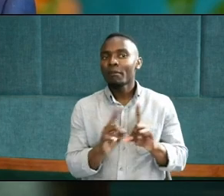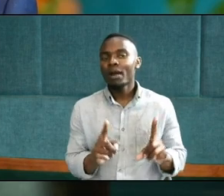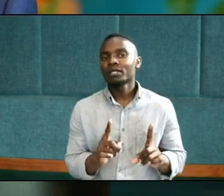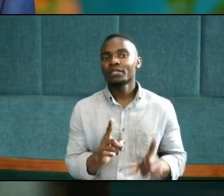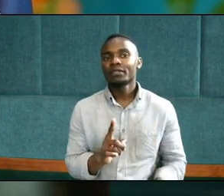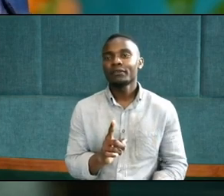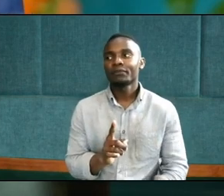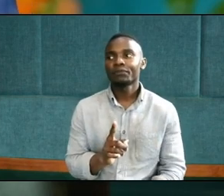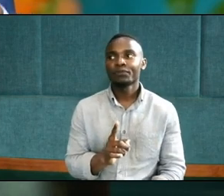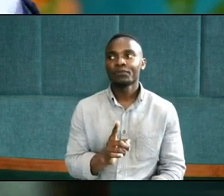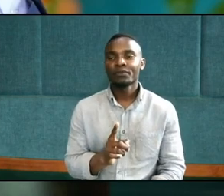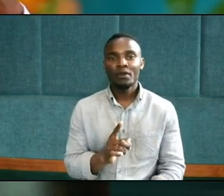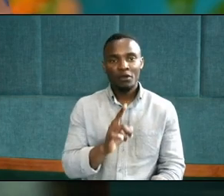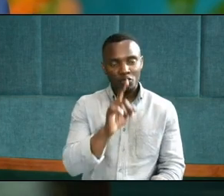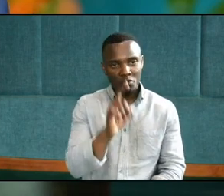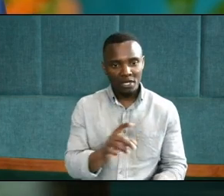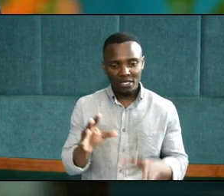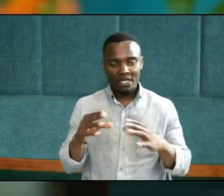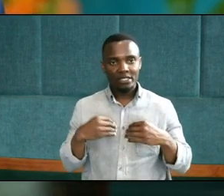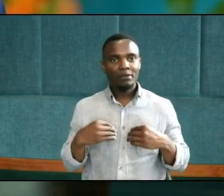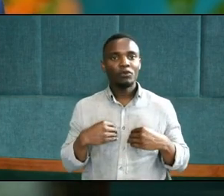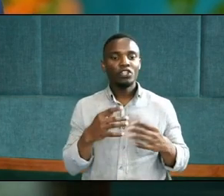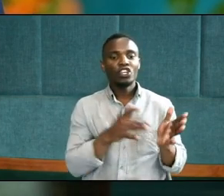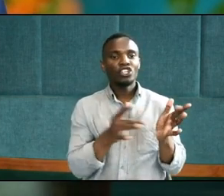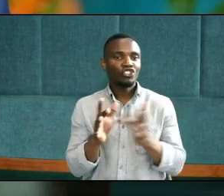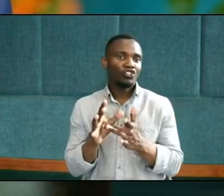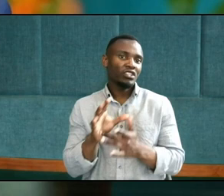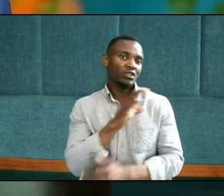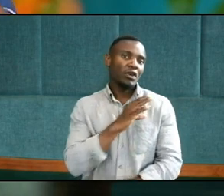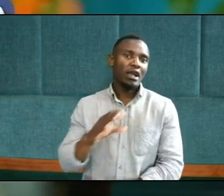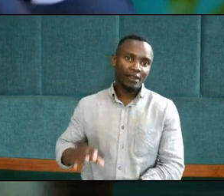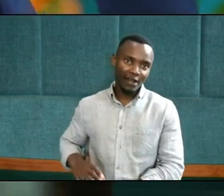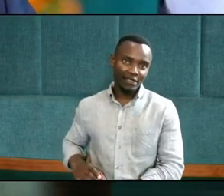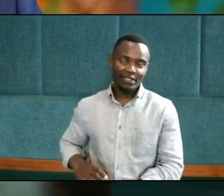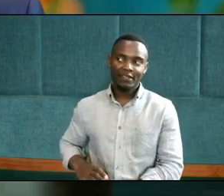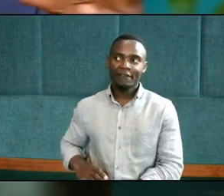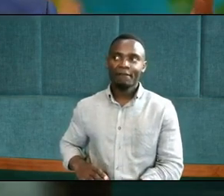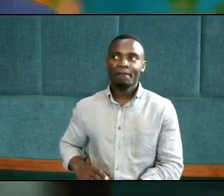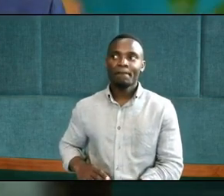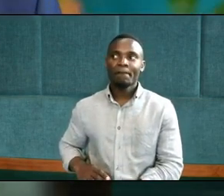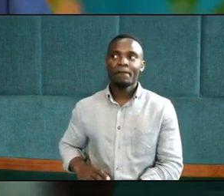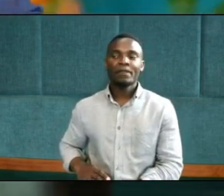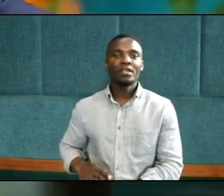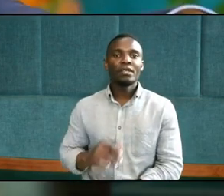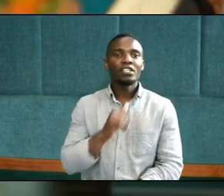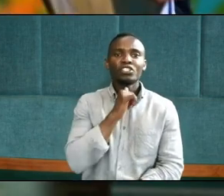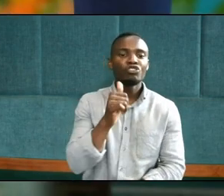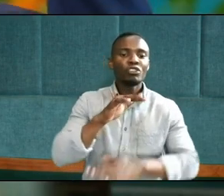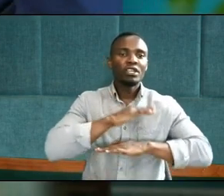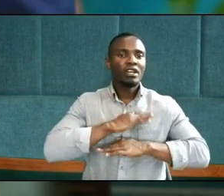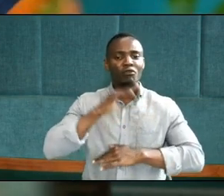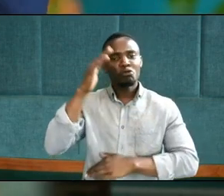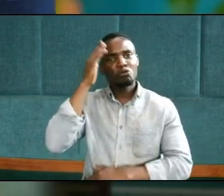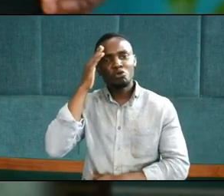friends, you need to accept Jesus Christ as your personal Savior. This idea of knowing so many things about God, knowing so